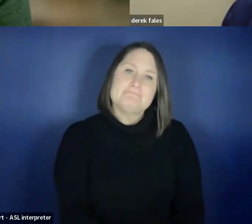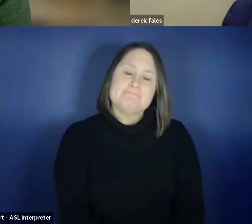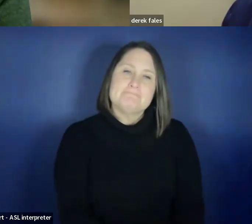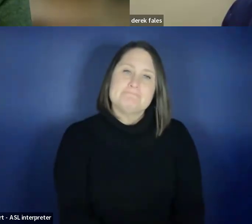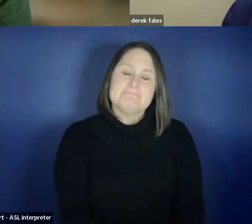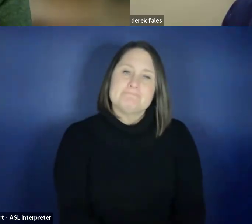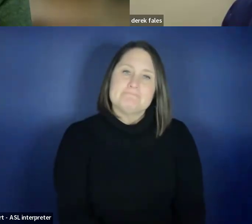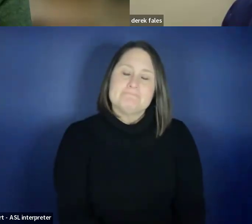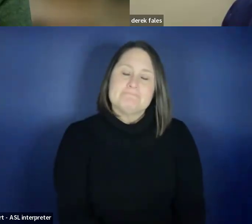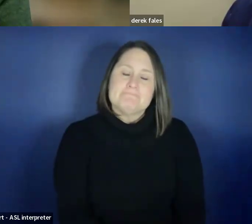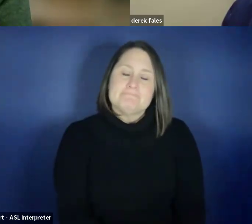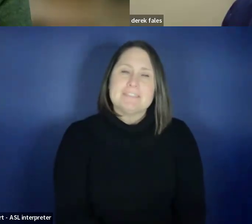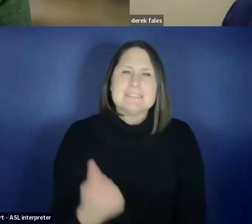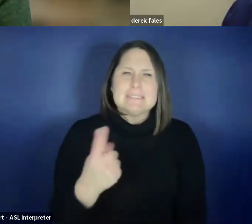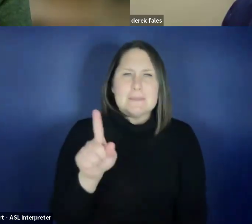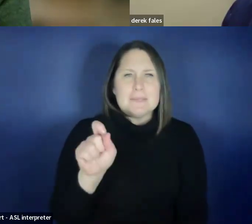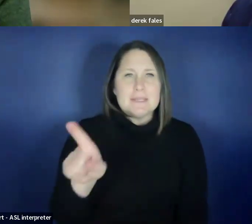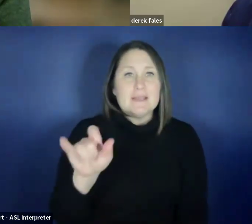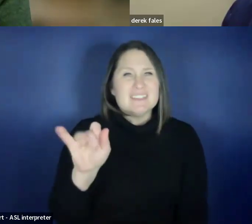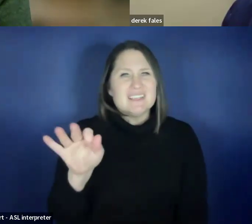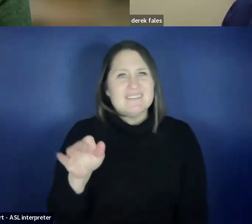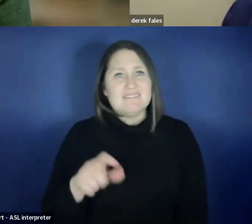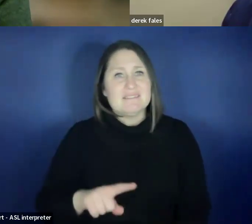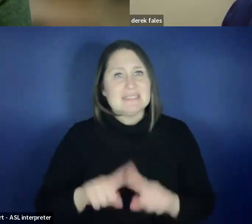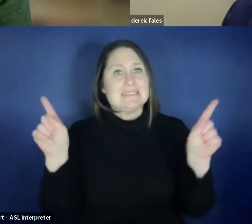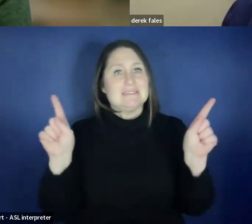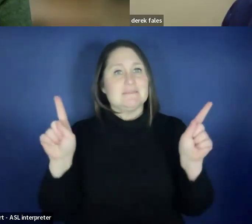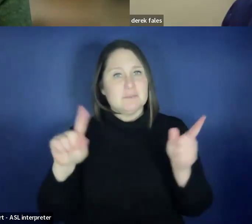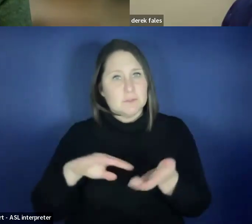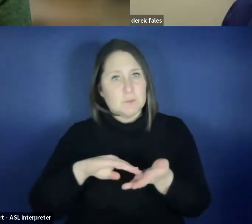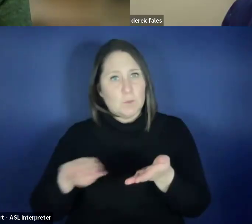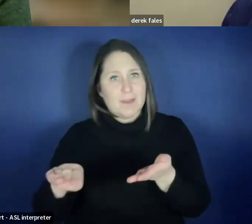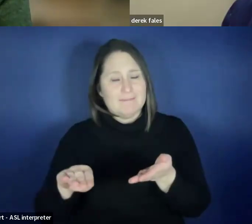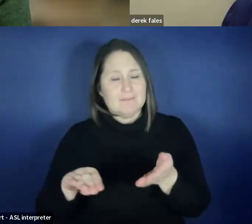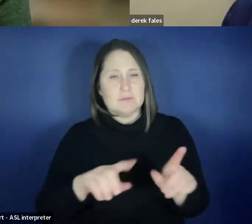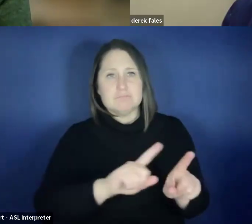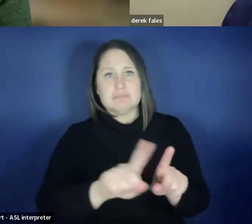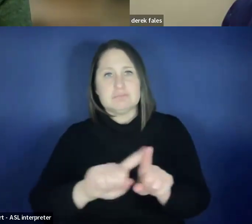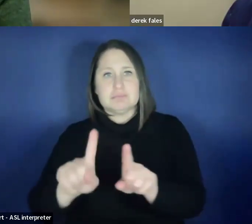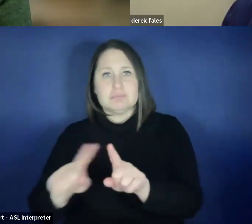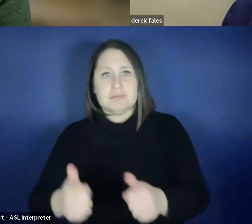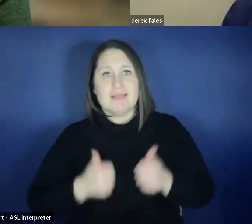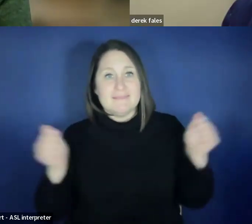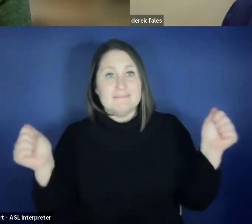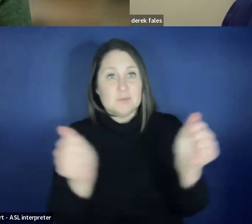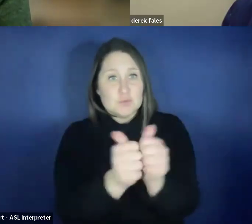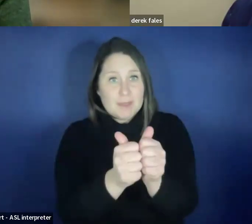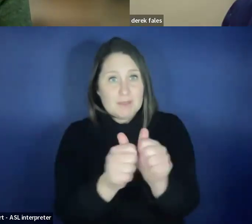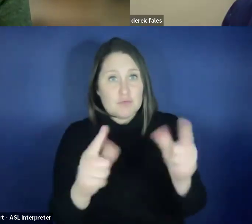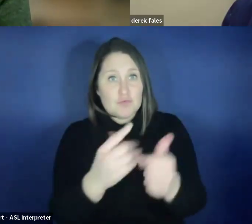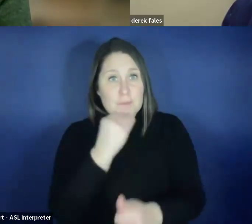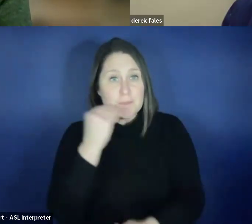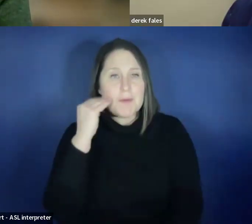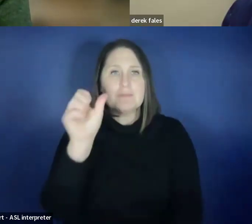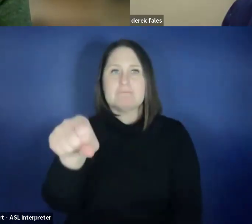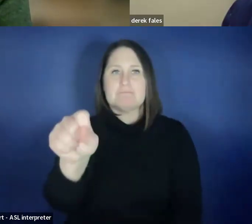Another question from somebody about if people are on different waivers, can they live in a group home setting together? Yes, that is, I